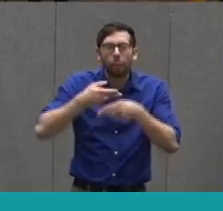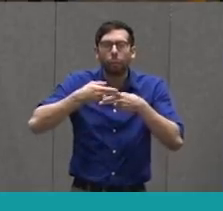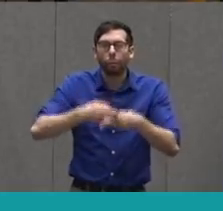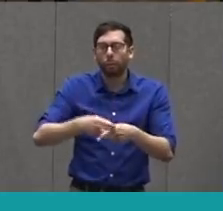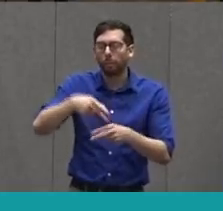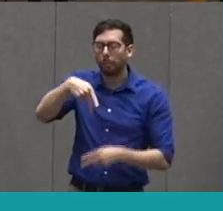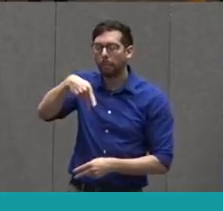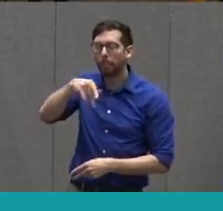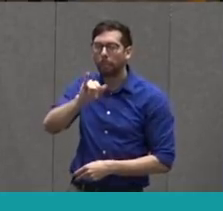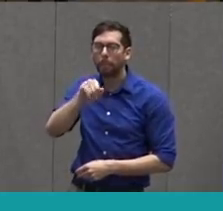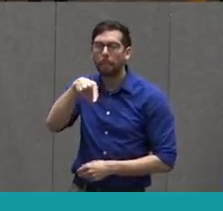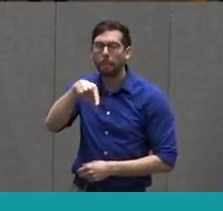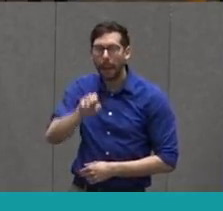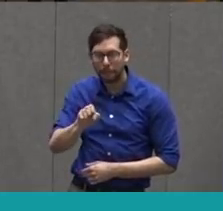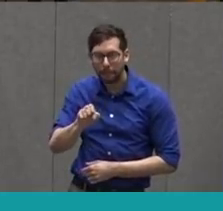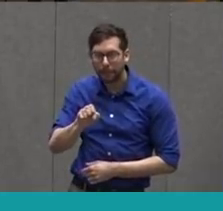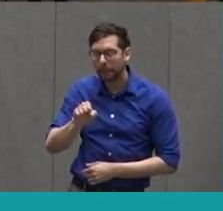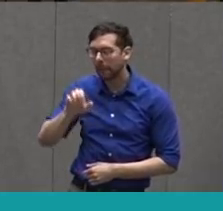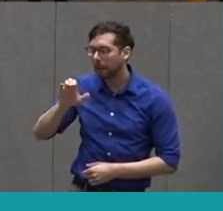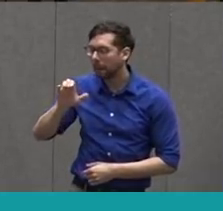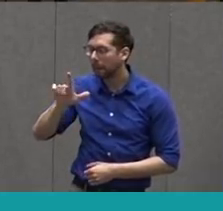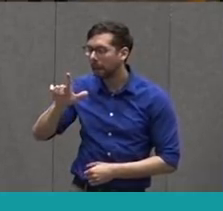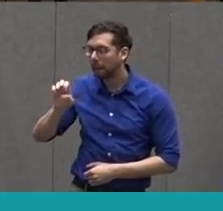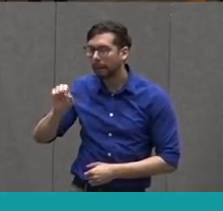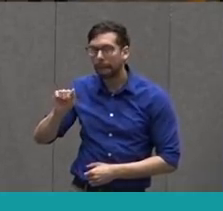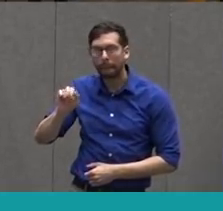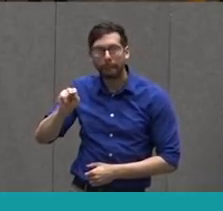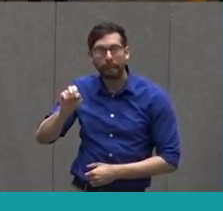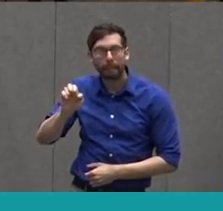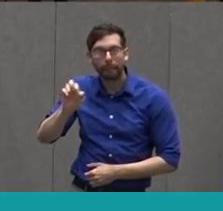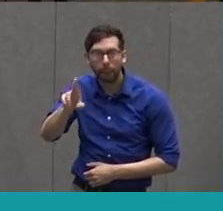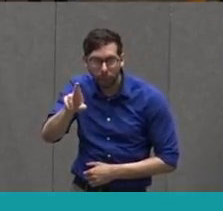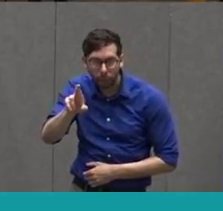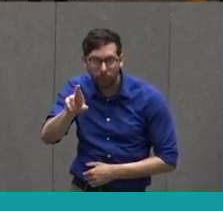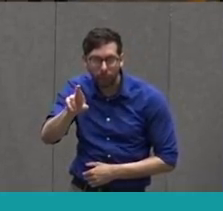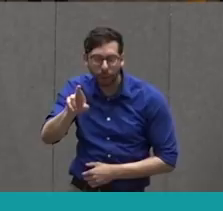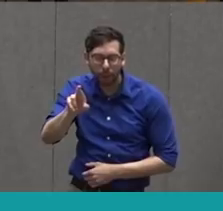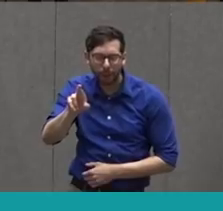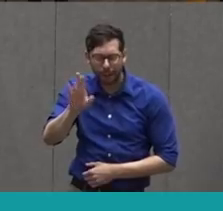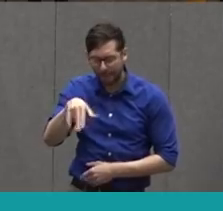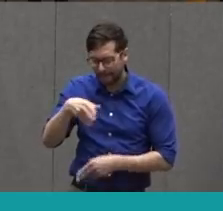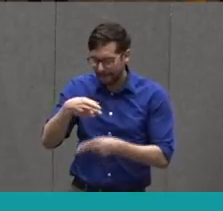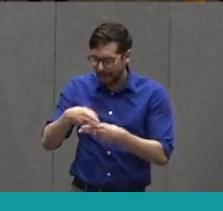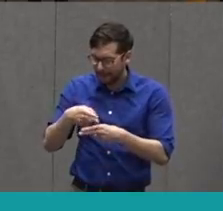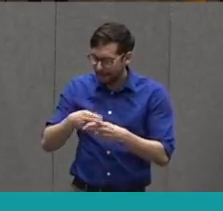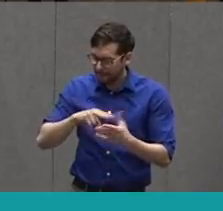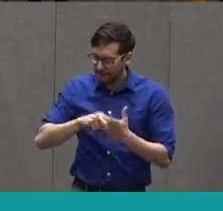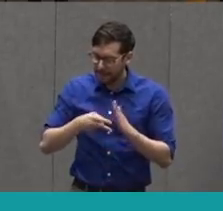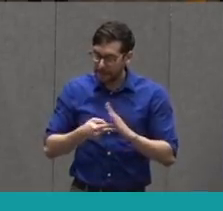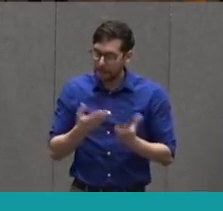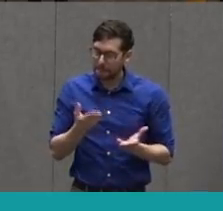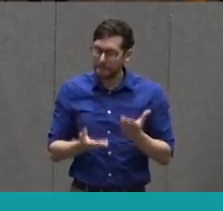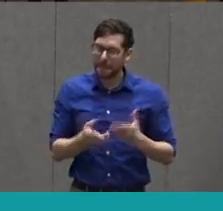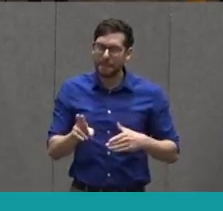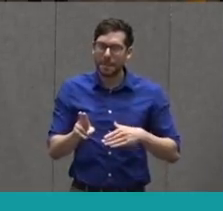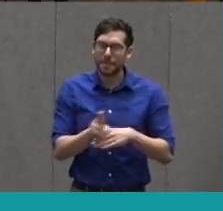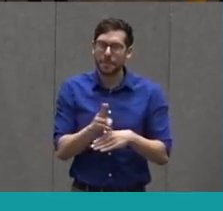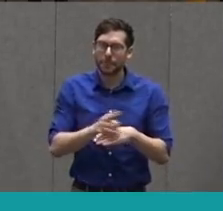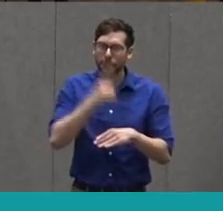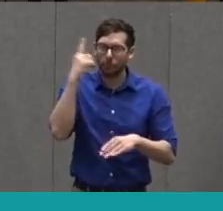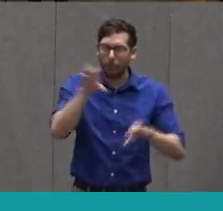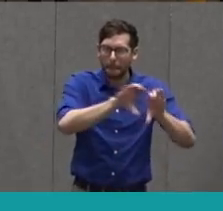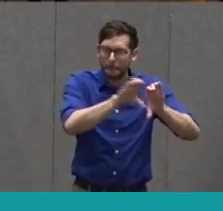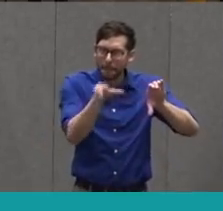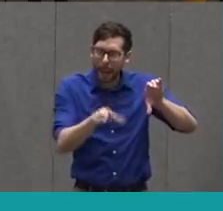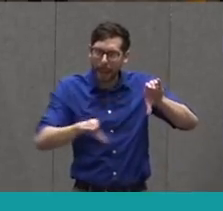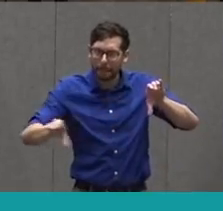the name itself, it was maybe first made to clean pipes. You could put them in the pipe and twist it